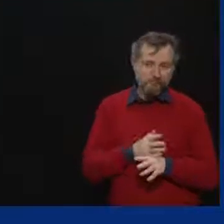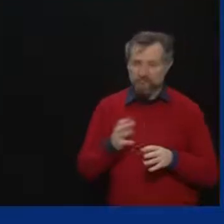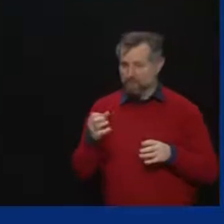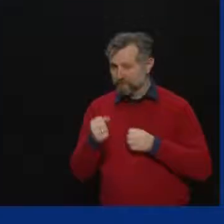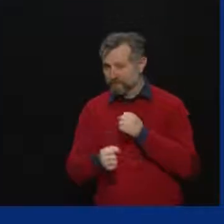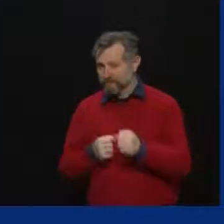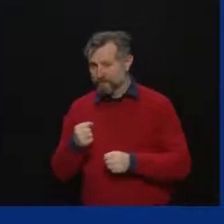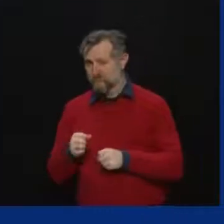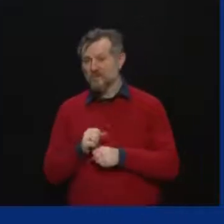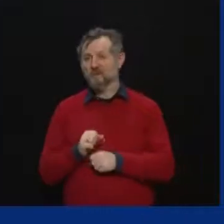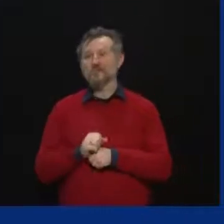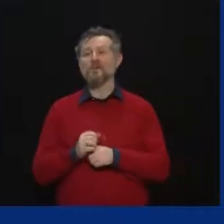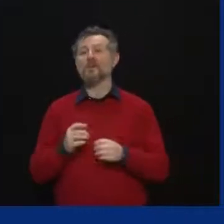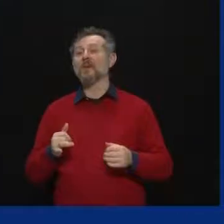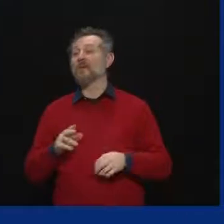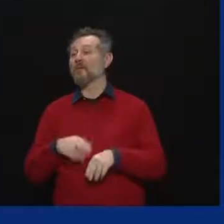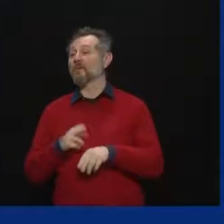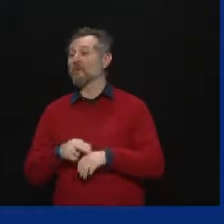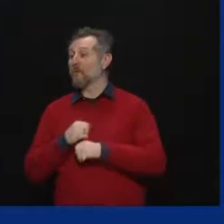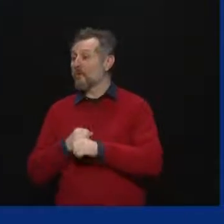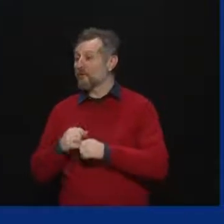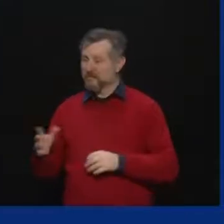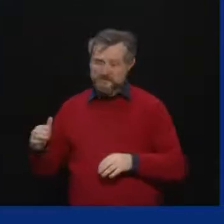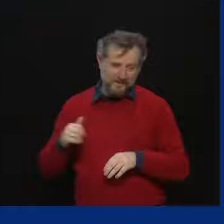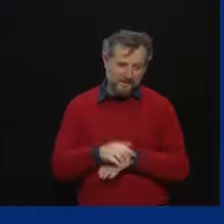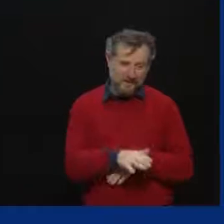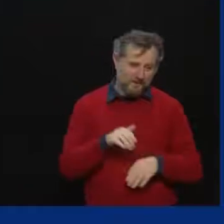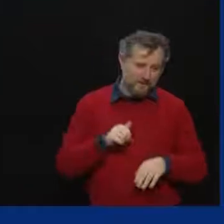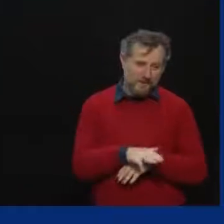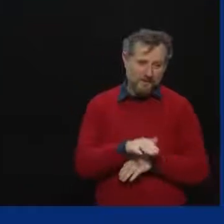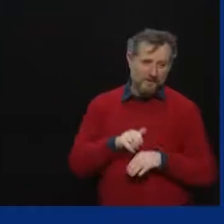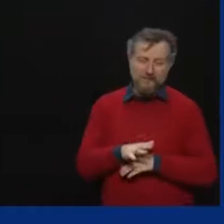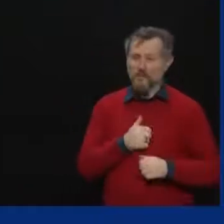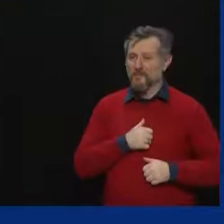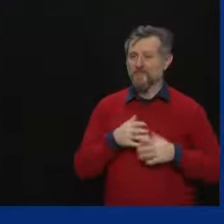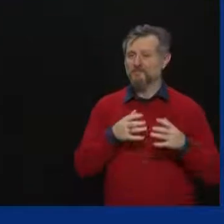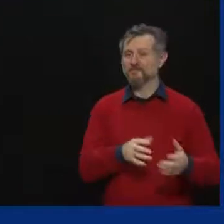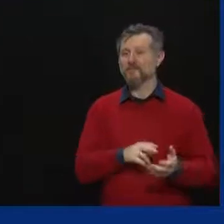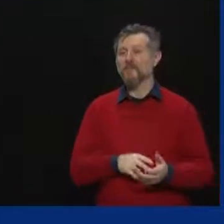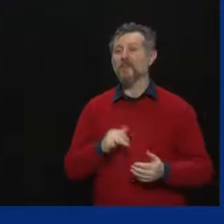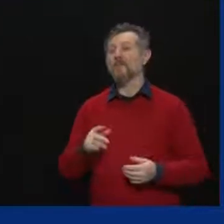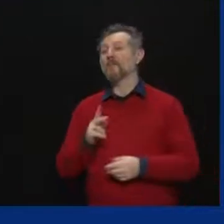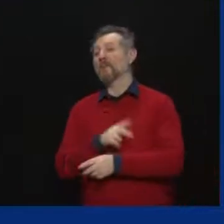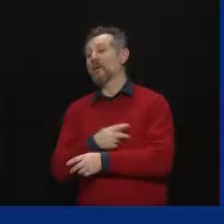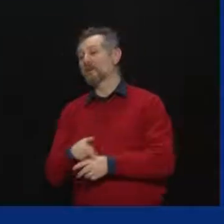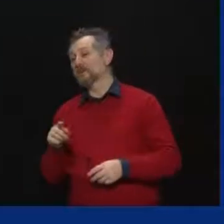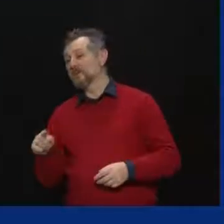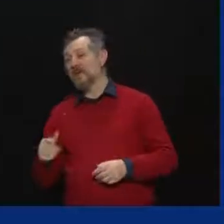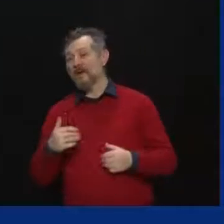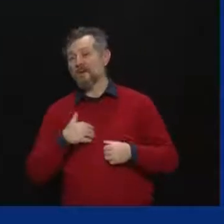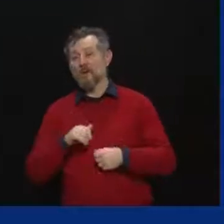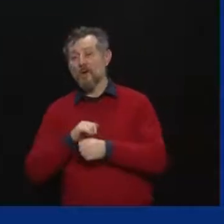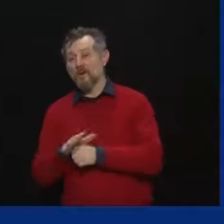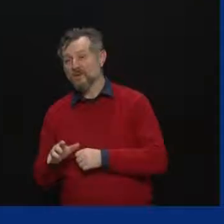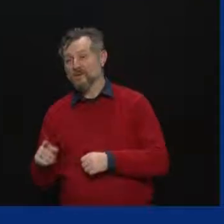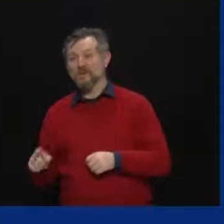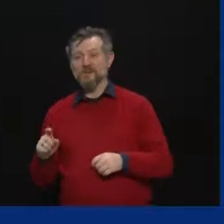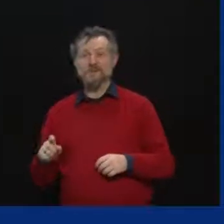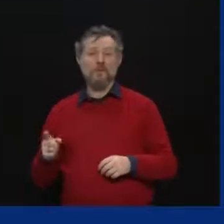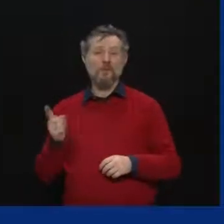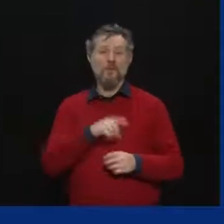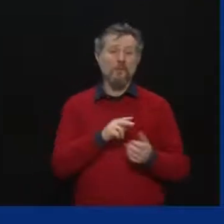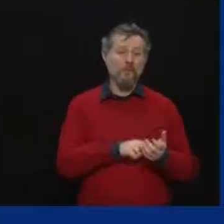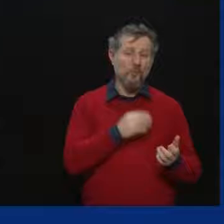deployed the National Guard to assist with, so we could discharge non-COVID patients to nursing homes. We added 30 ambulance and